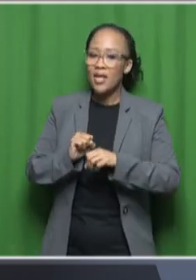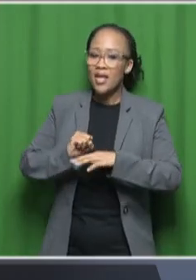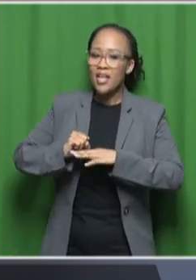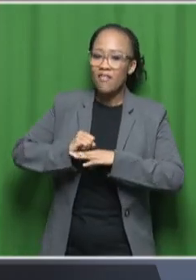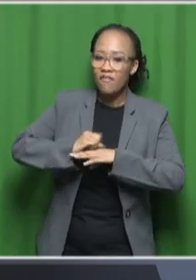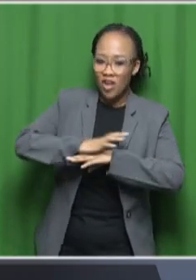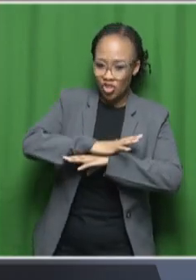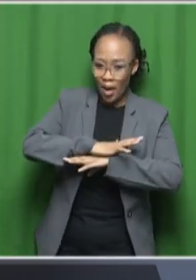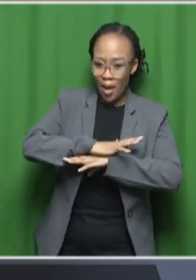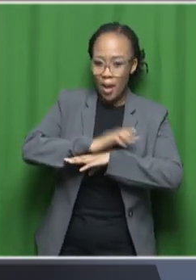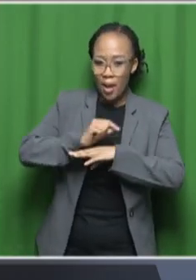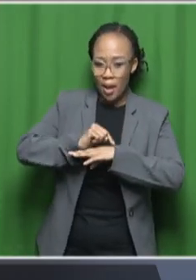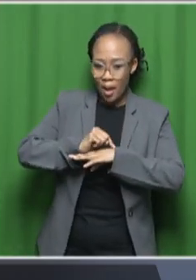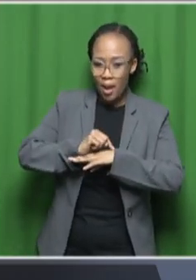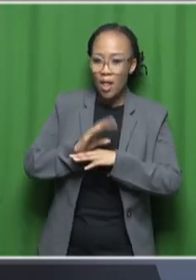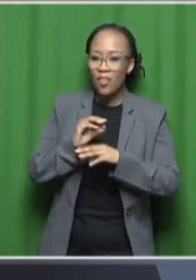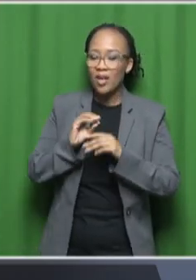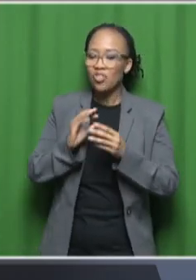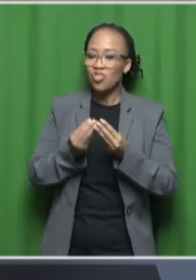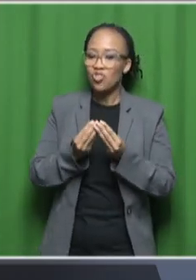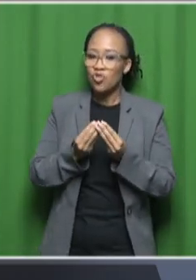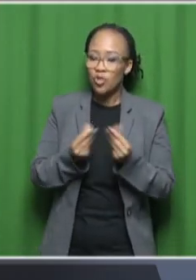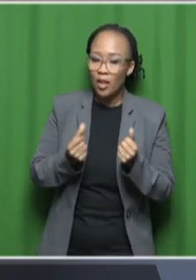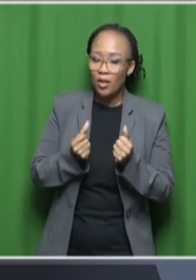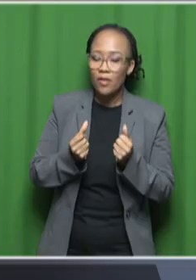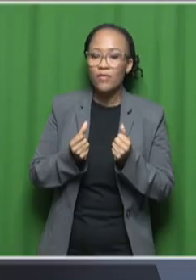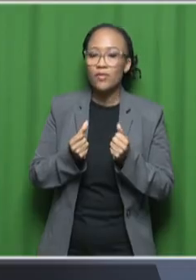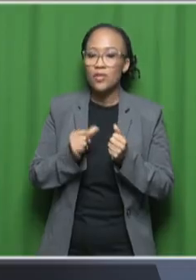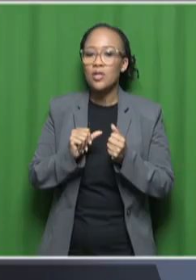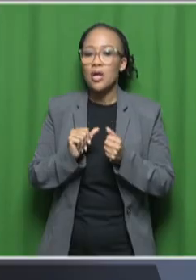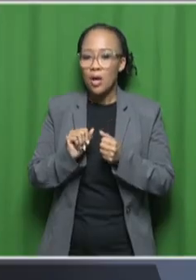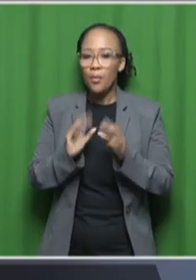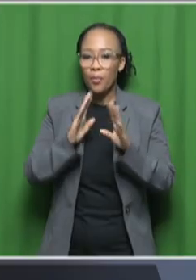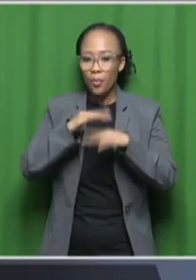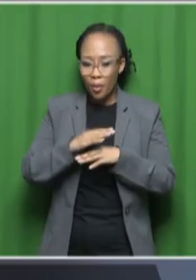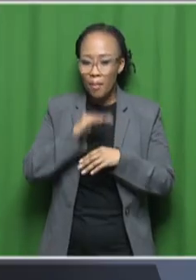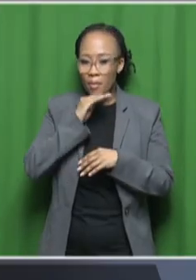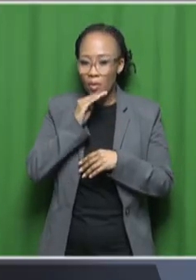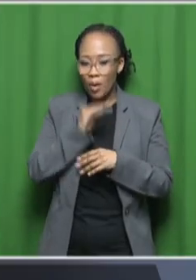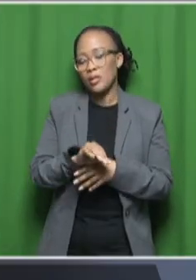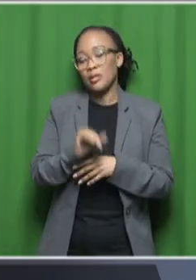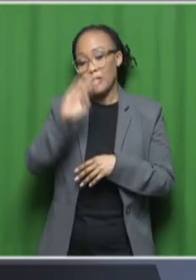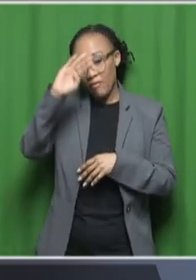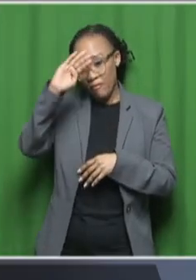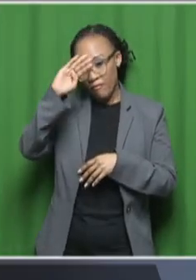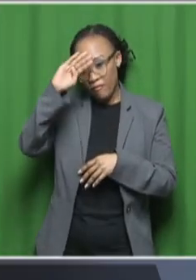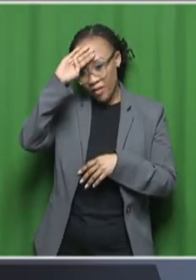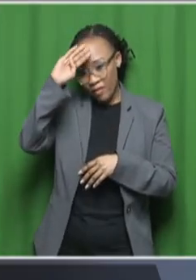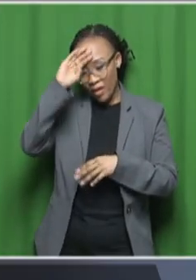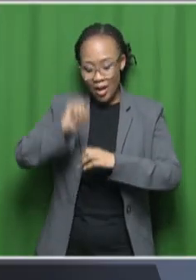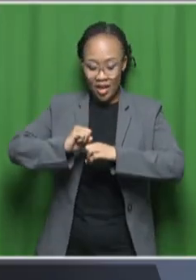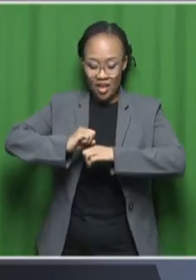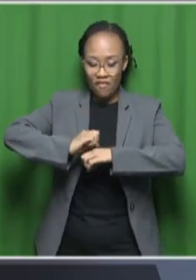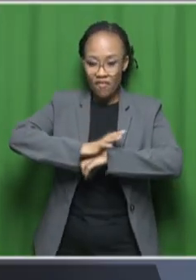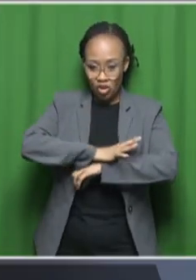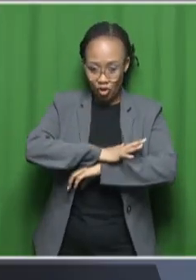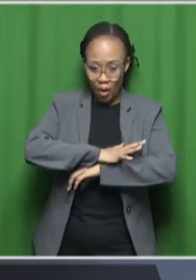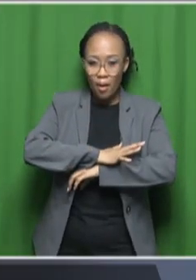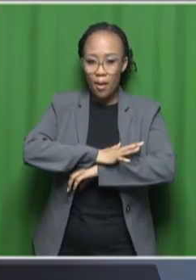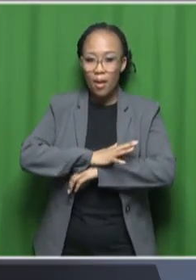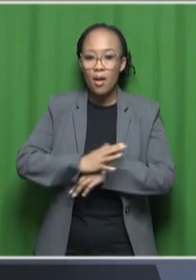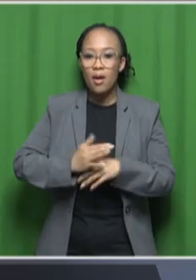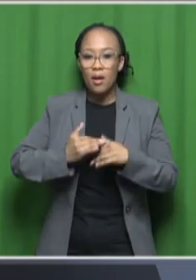streptococcus infection is a strep throat infection or scarlet fever infection. So it's primarily those